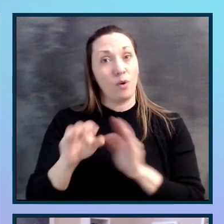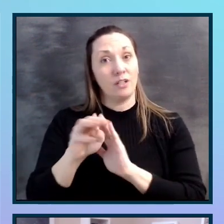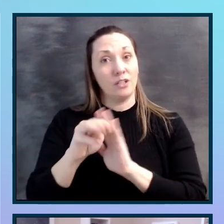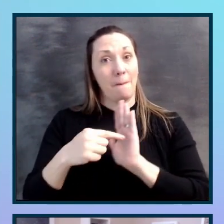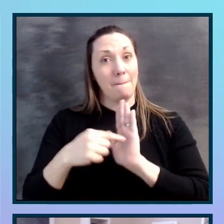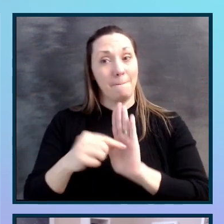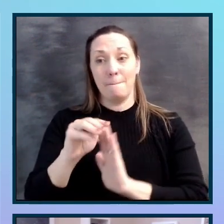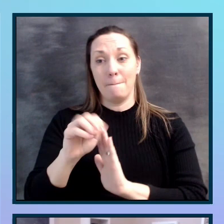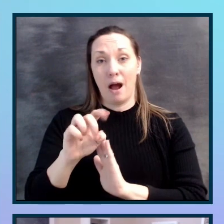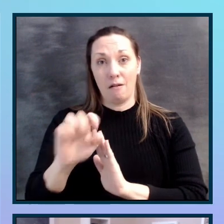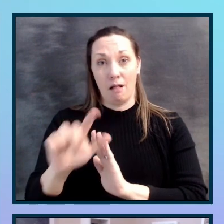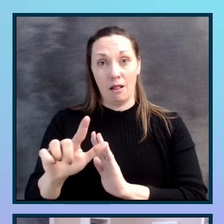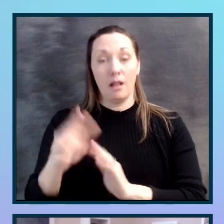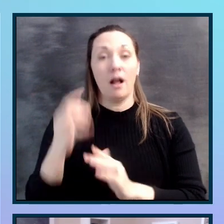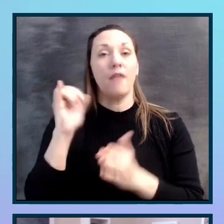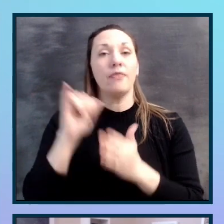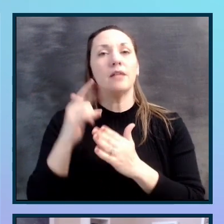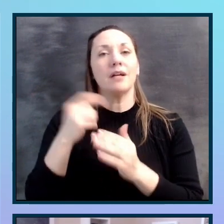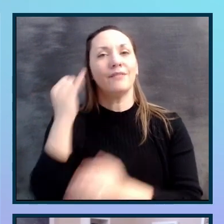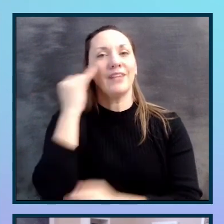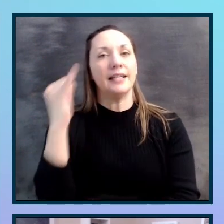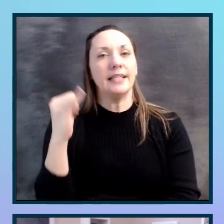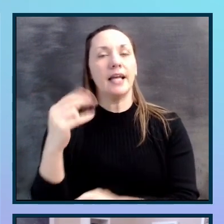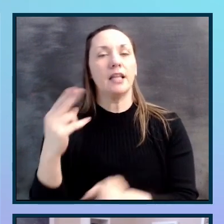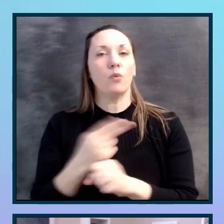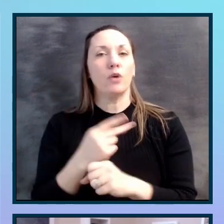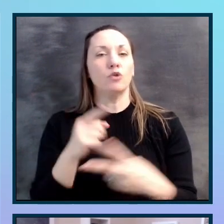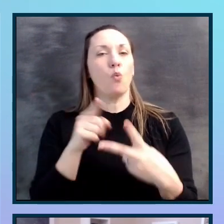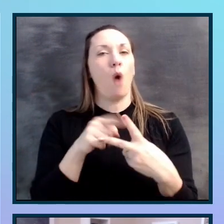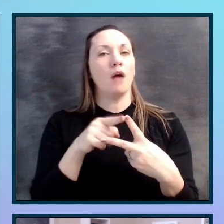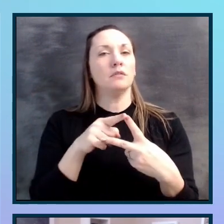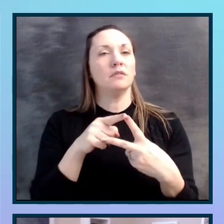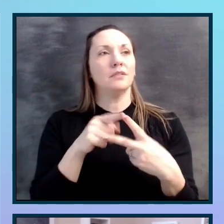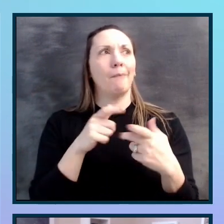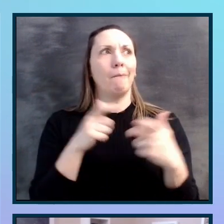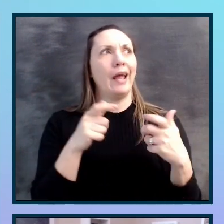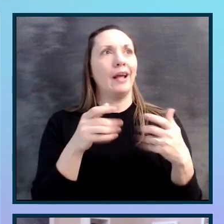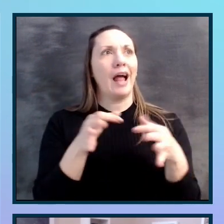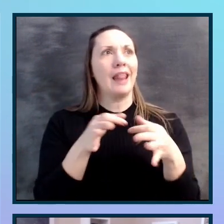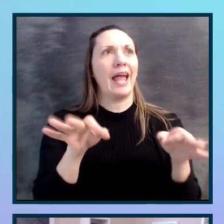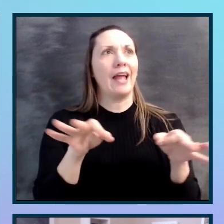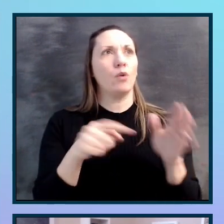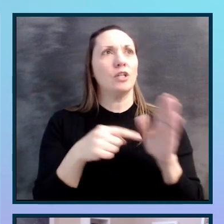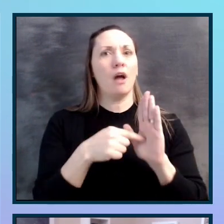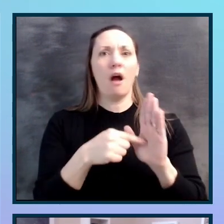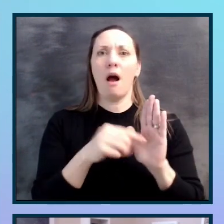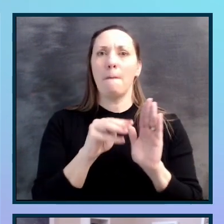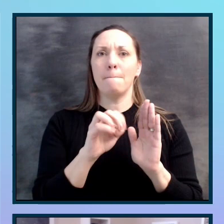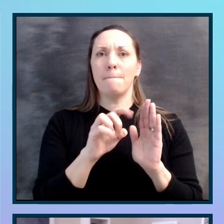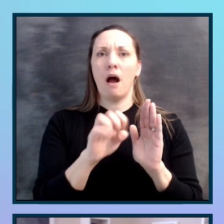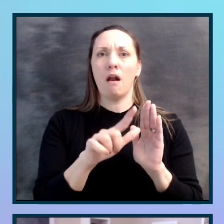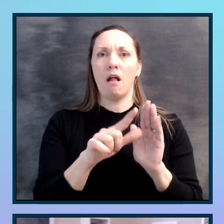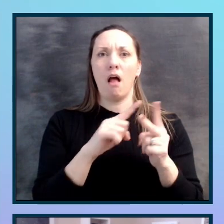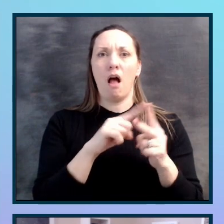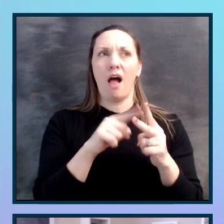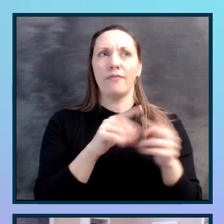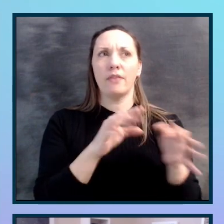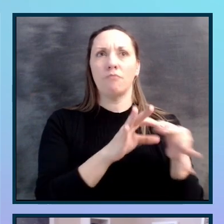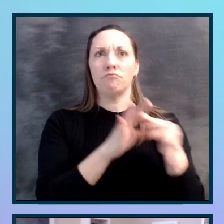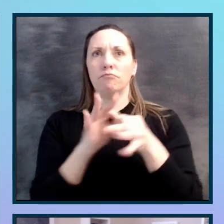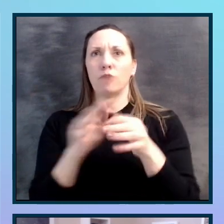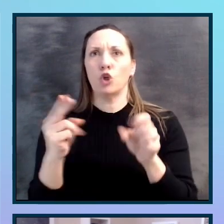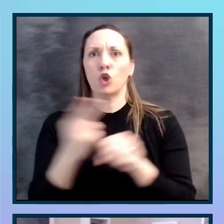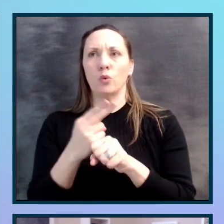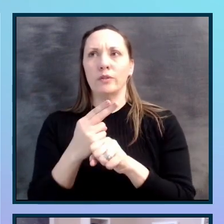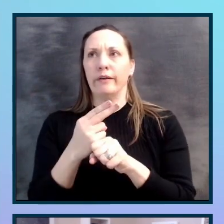of this idea that we can take one single giant language model and we can use it for purposes as